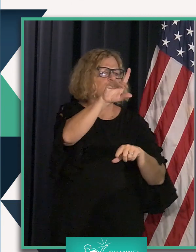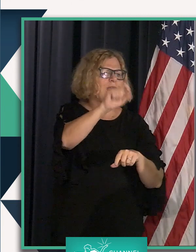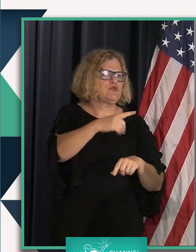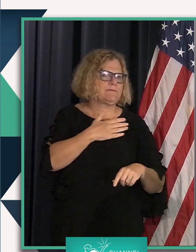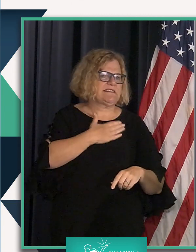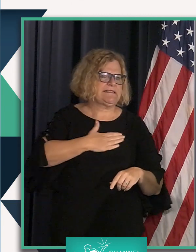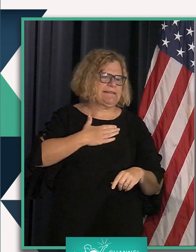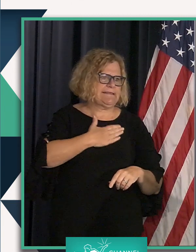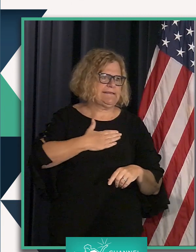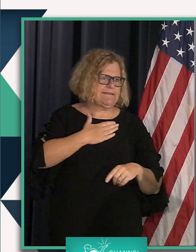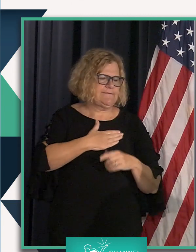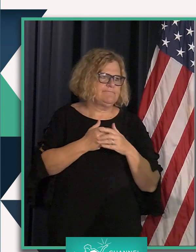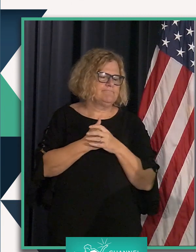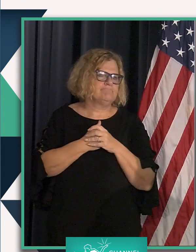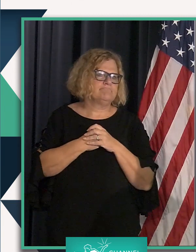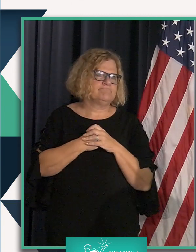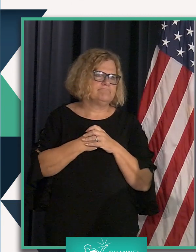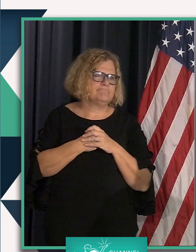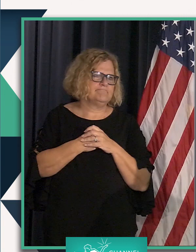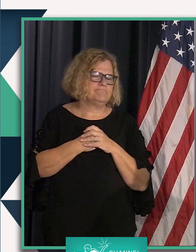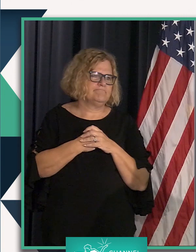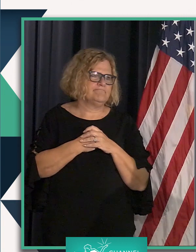please?